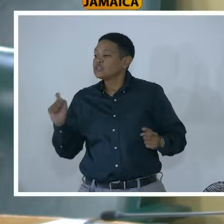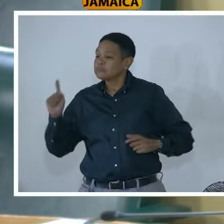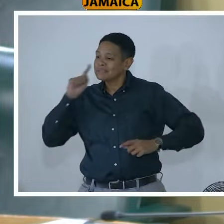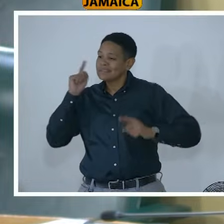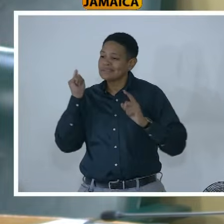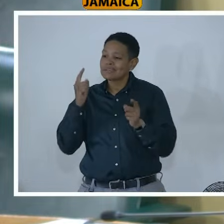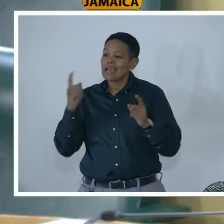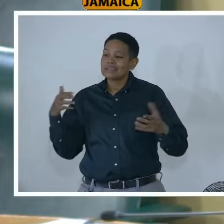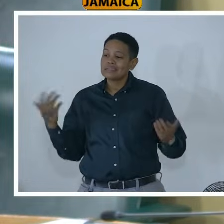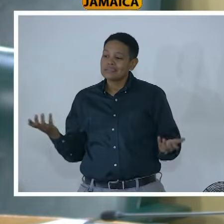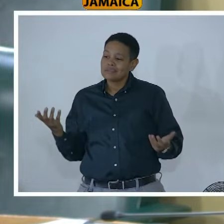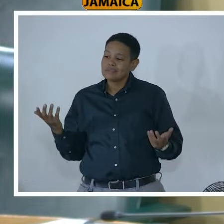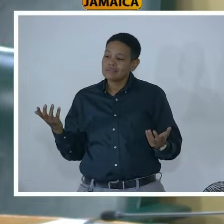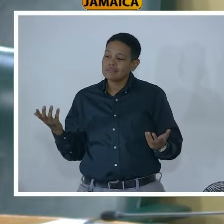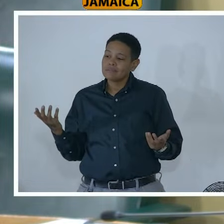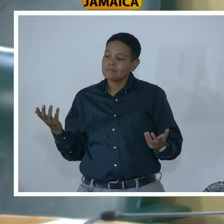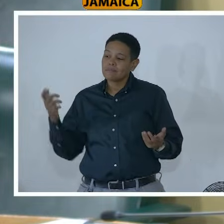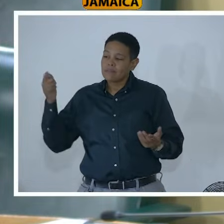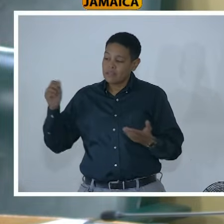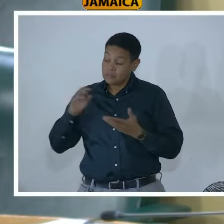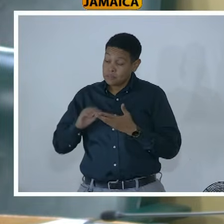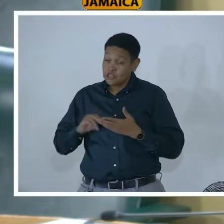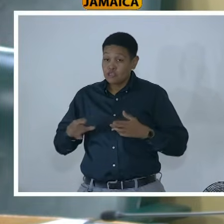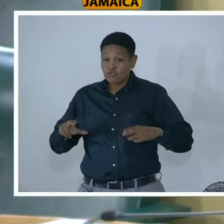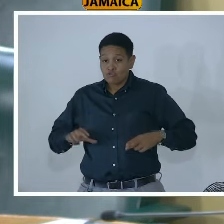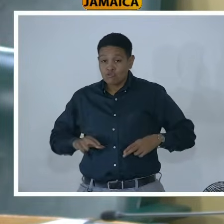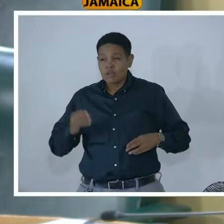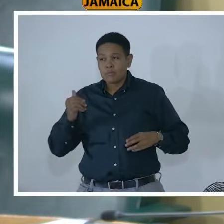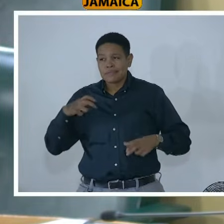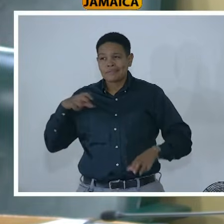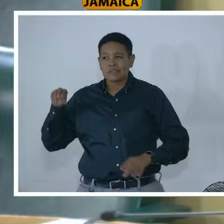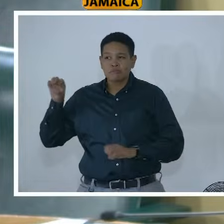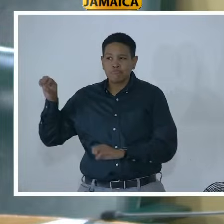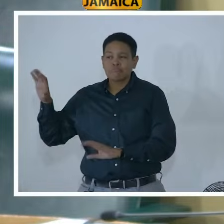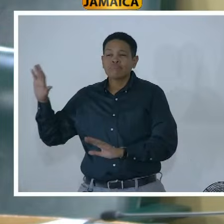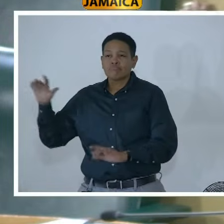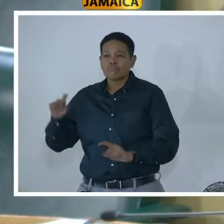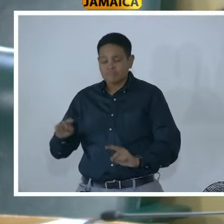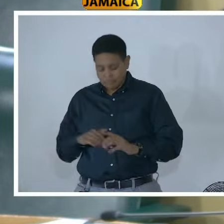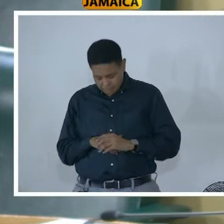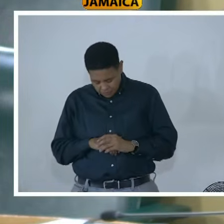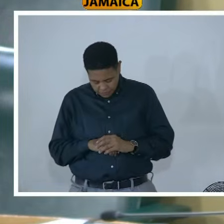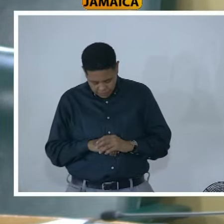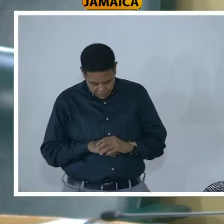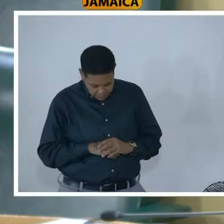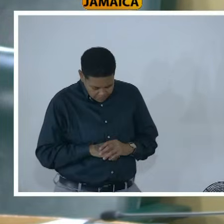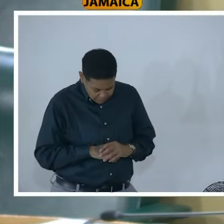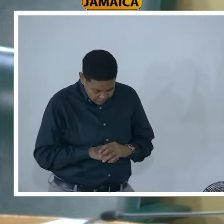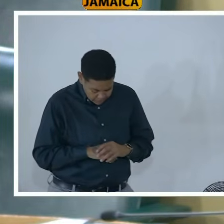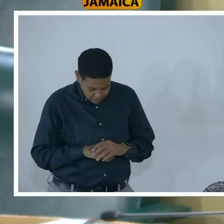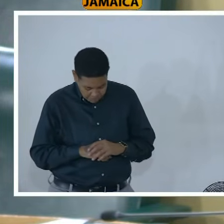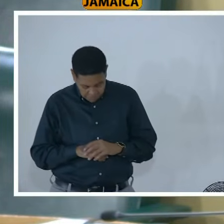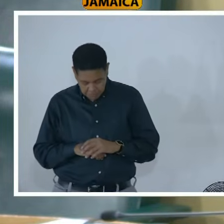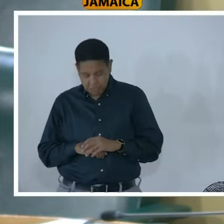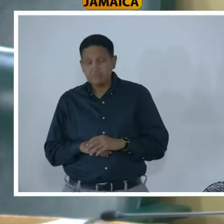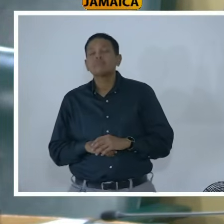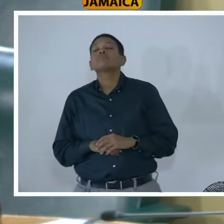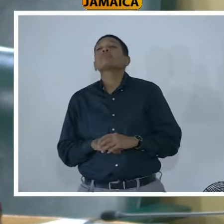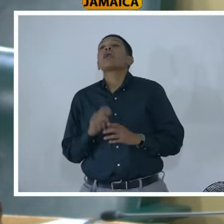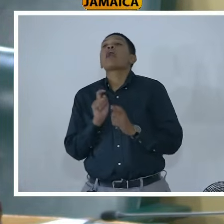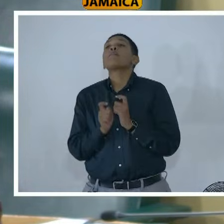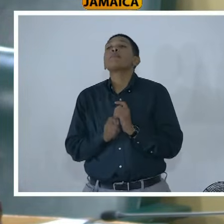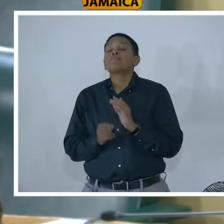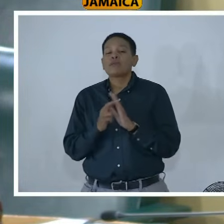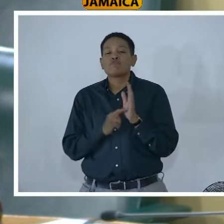be cited as the Pensions, Superannuation Funds and Retirement Schemes Investment